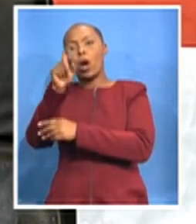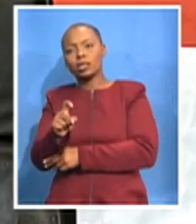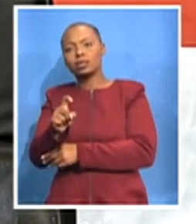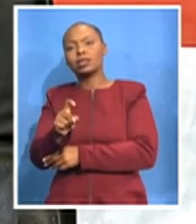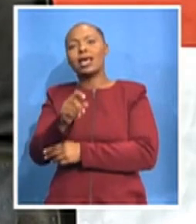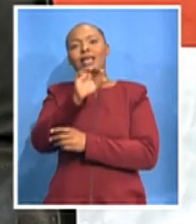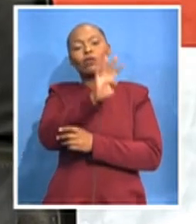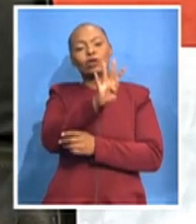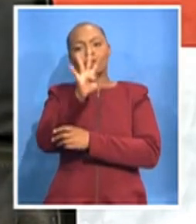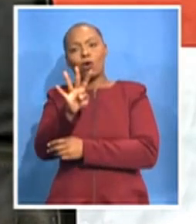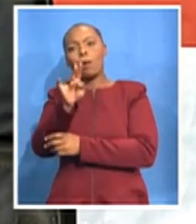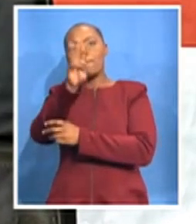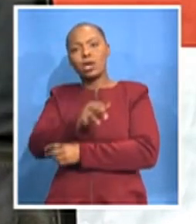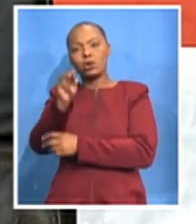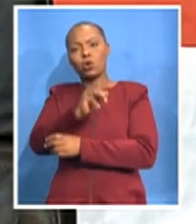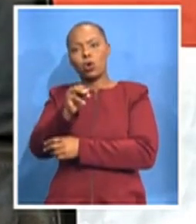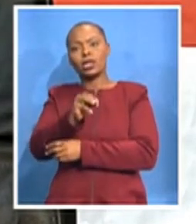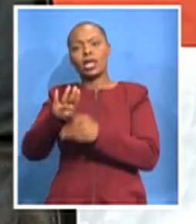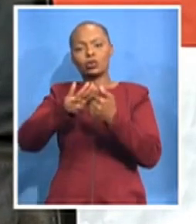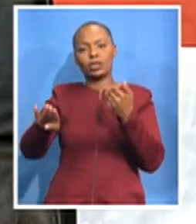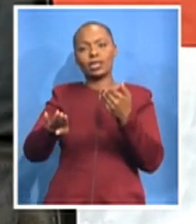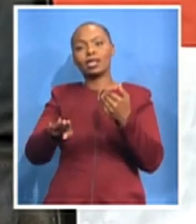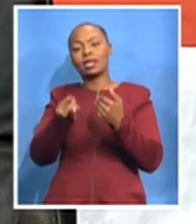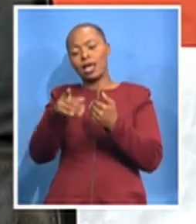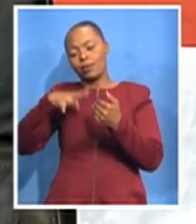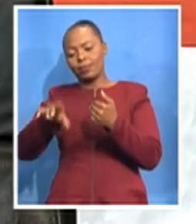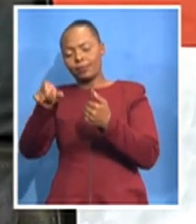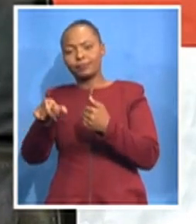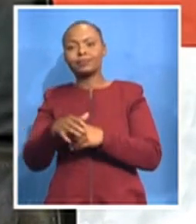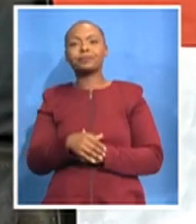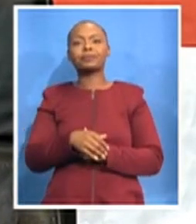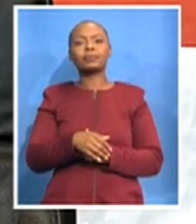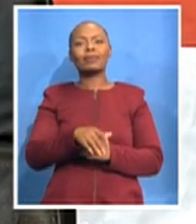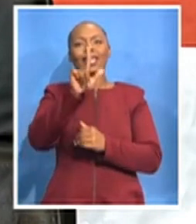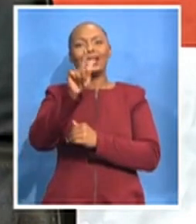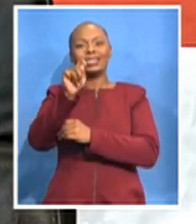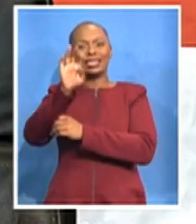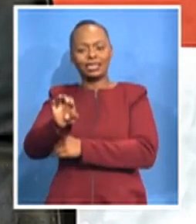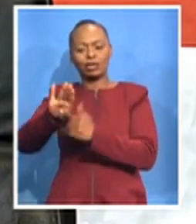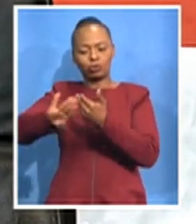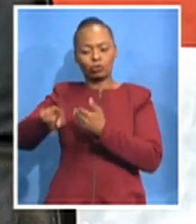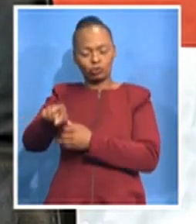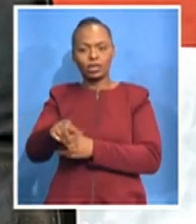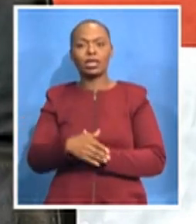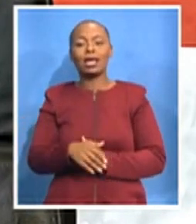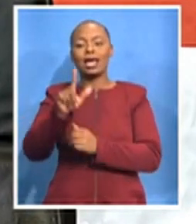VAT. And same day, LTE issued LTE Civil and Structural